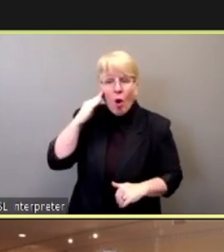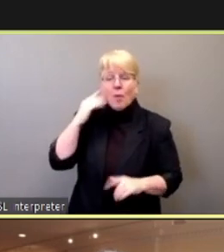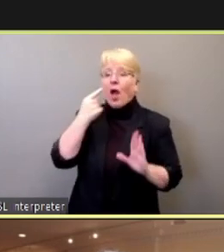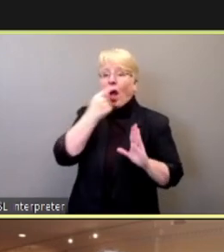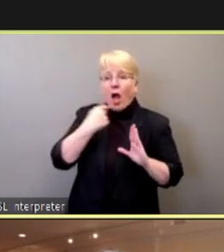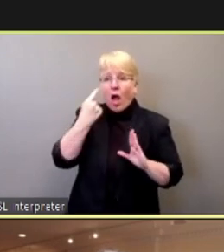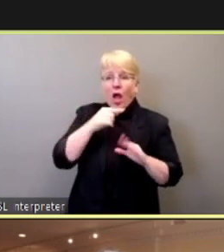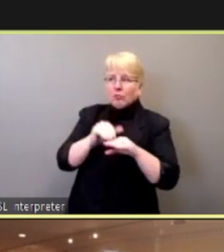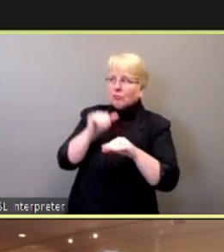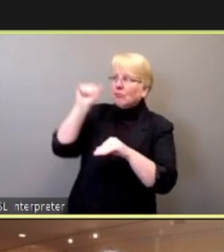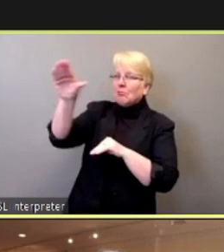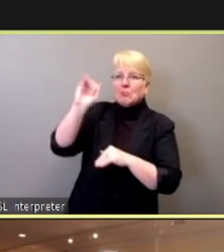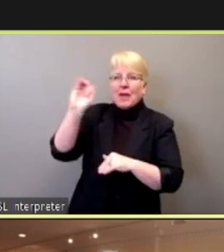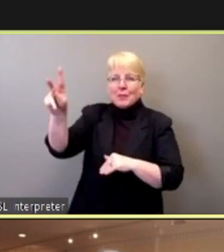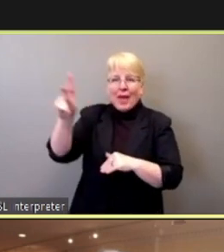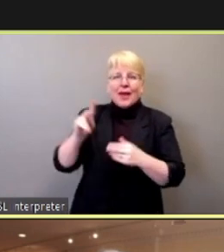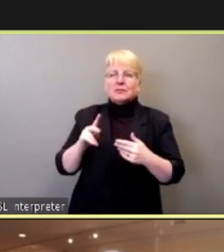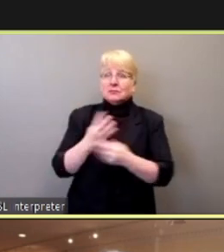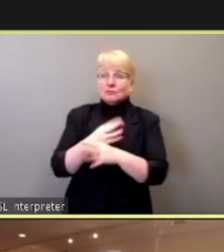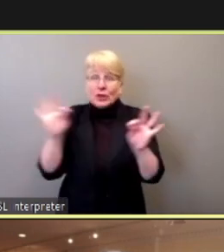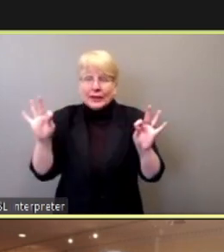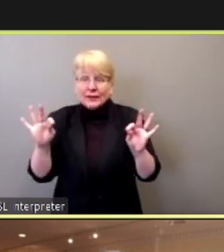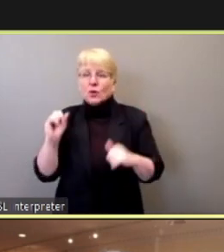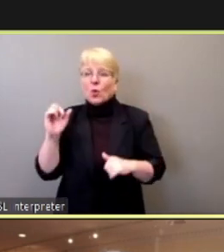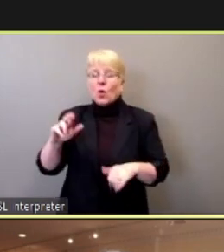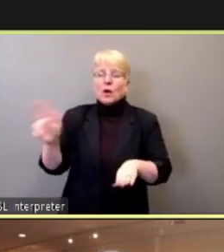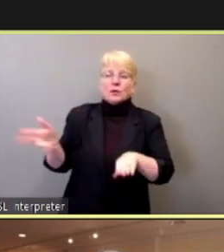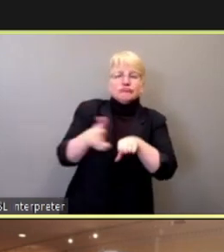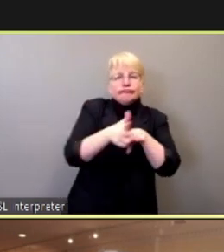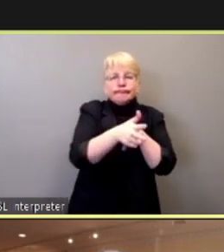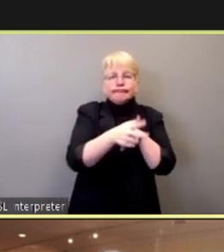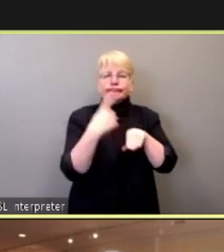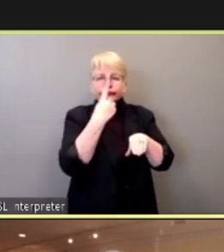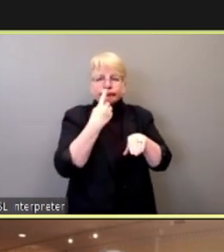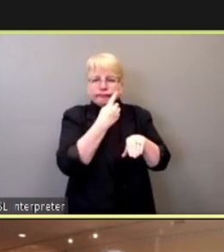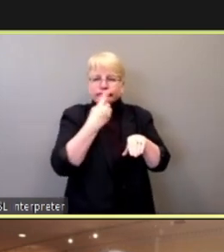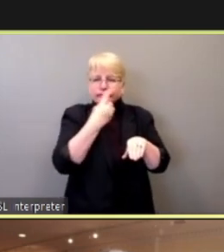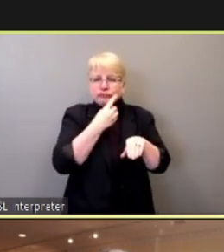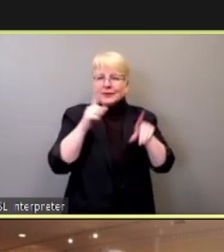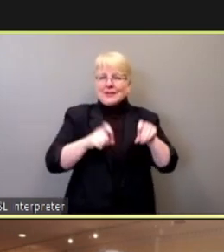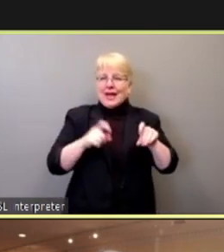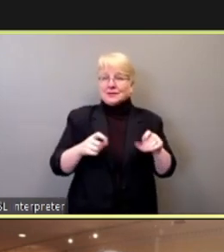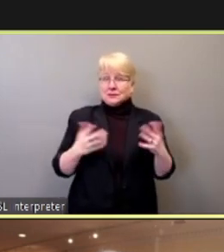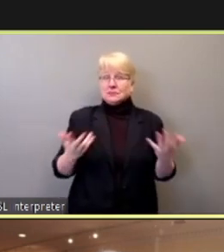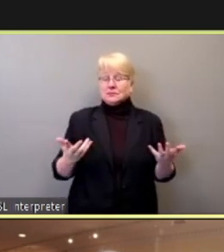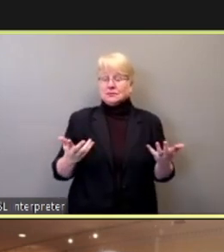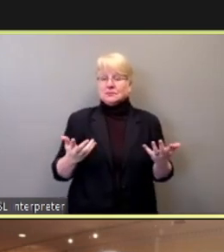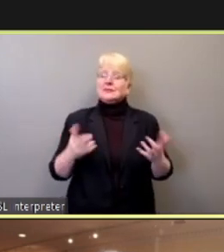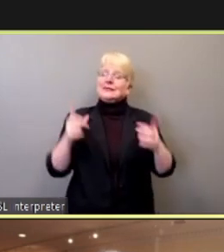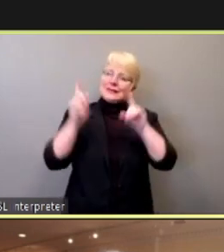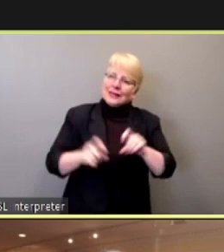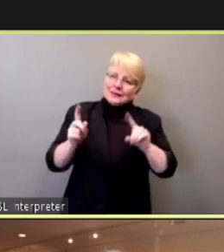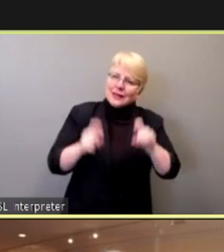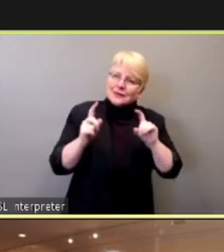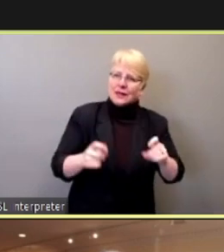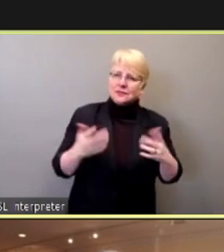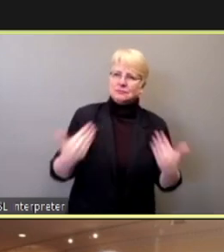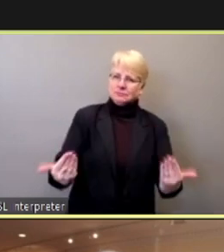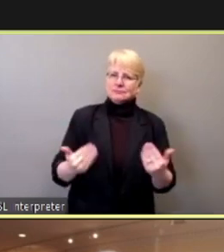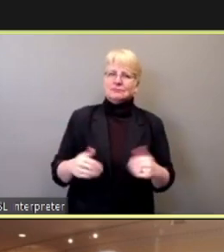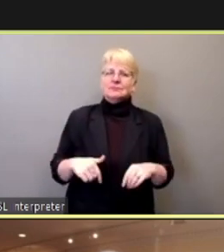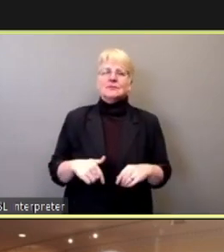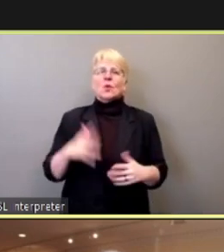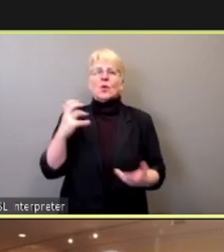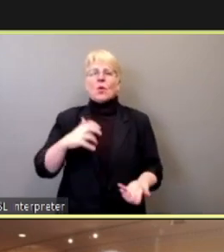sometimes we all know before that we're coming down with something, before we have obvious symptoms, have a high, what we